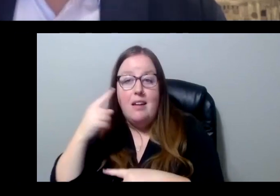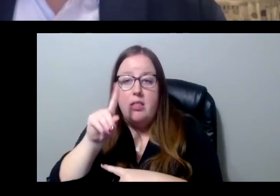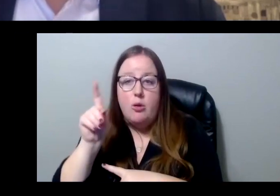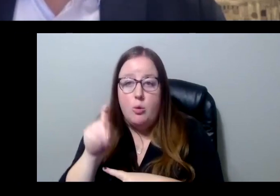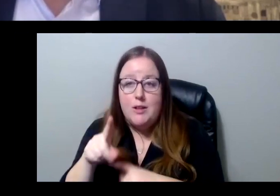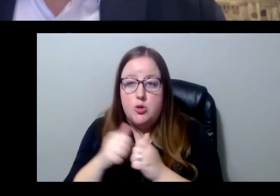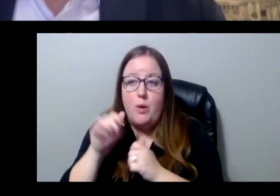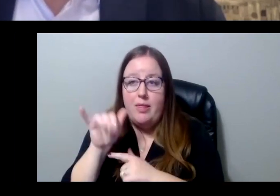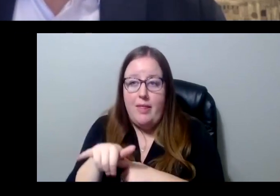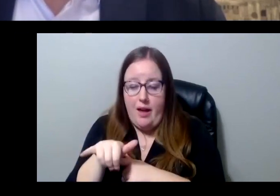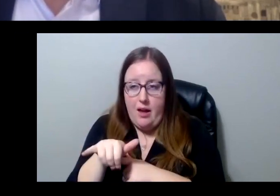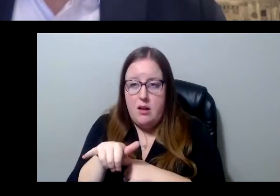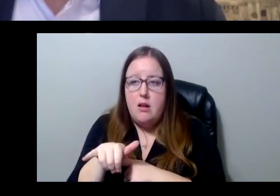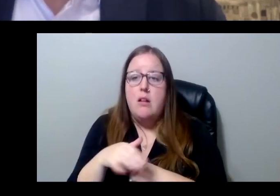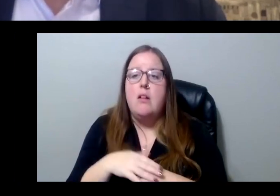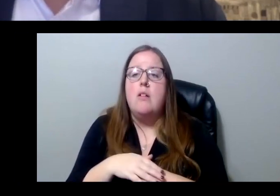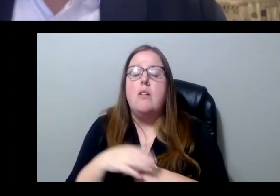But I